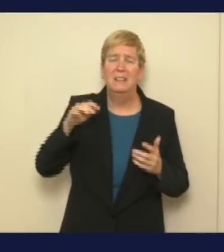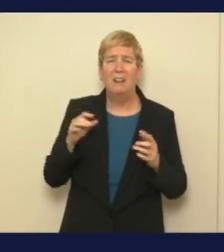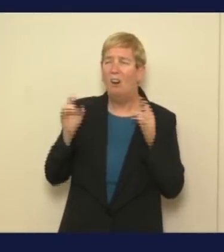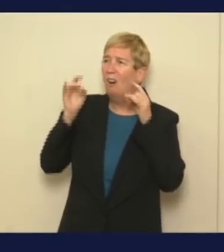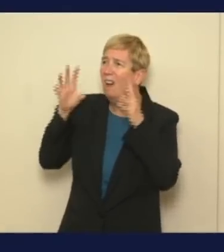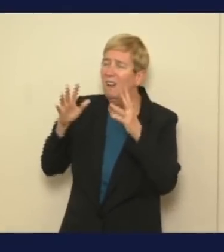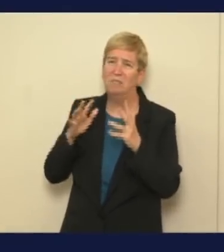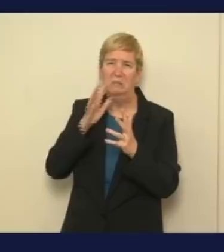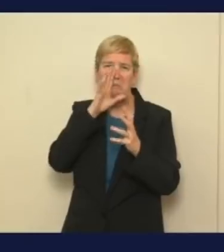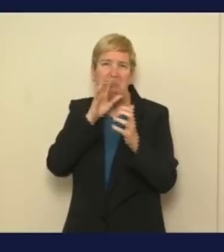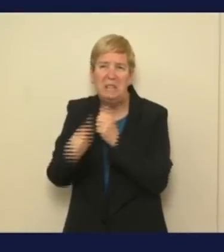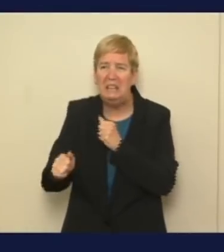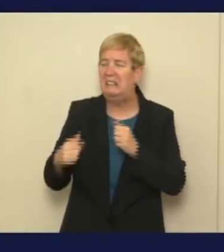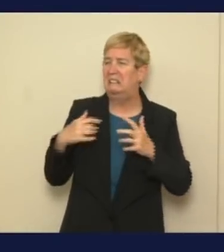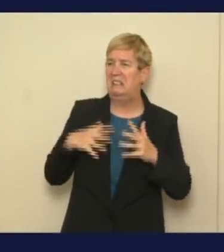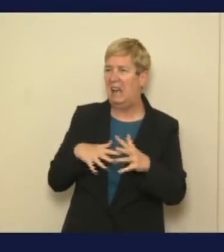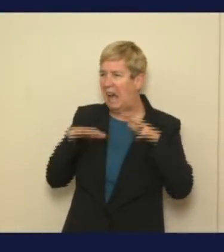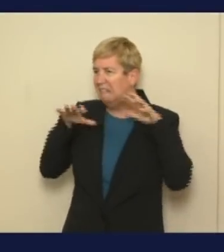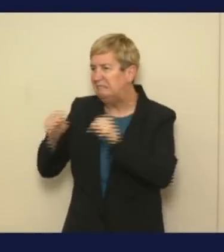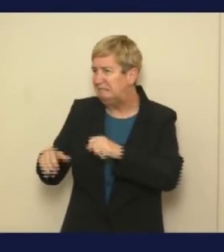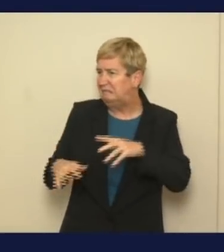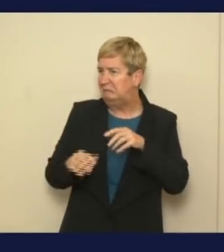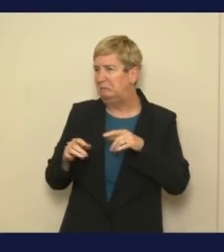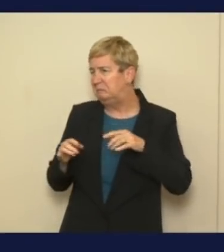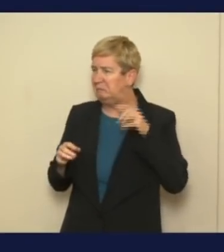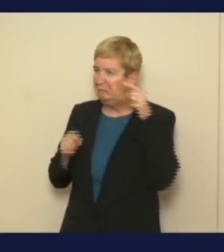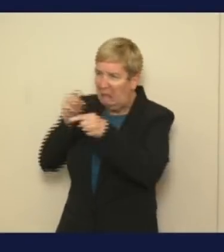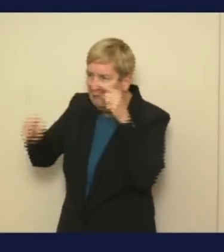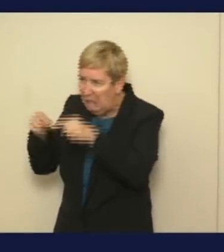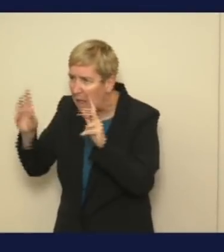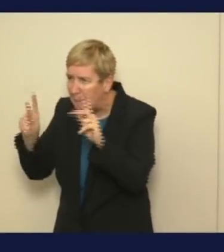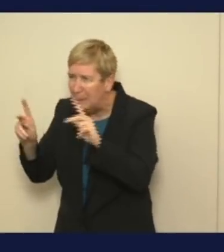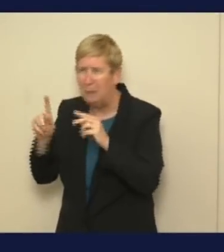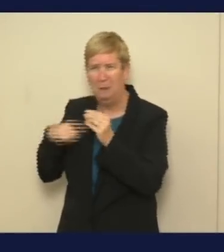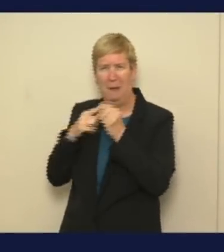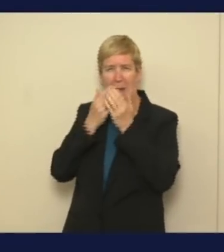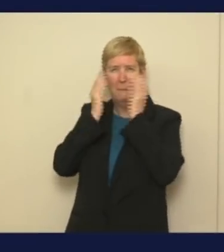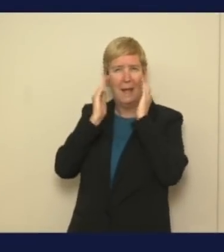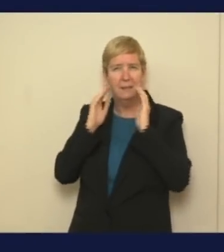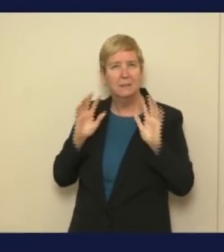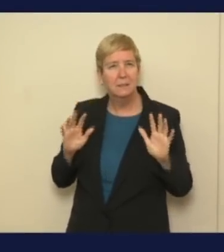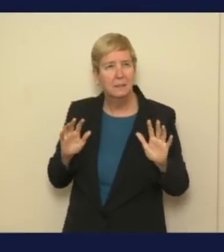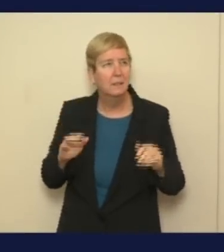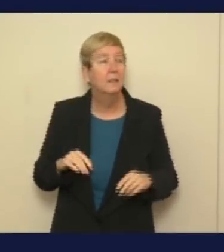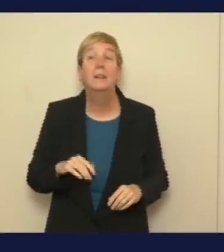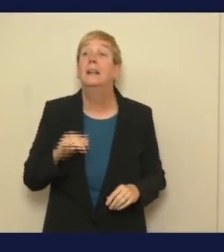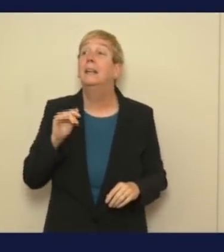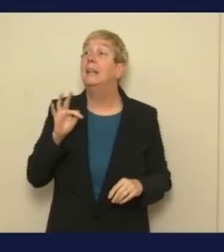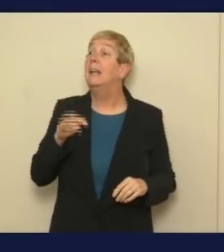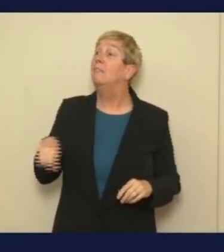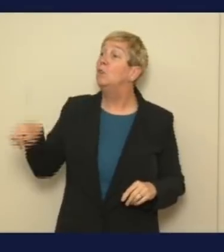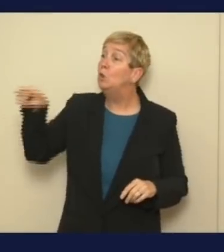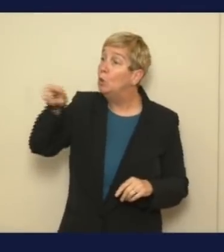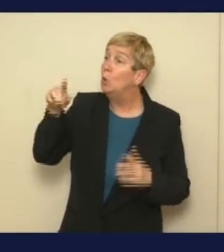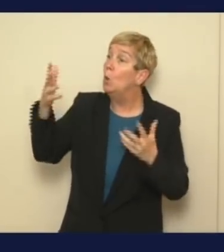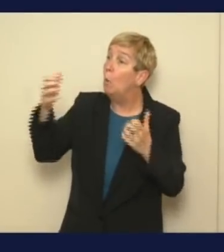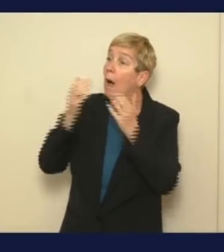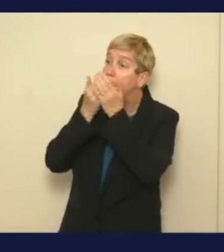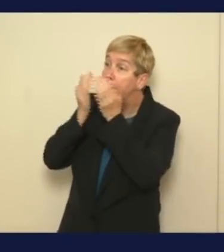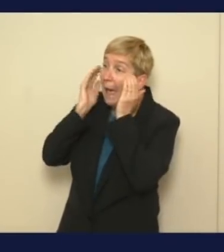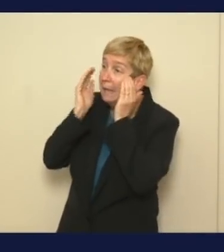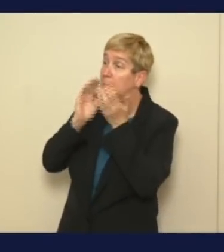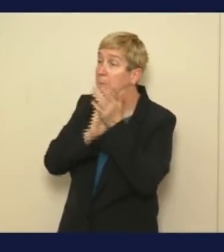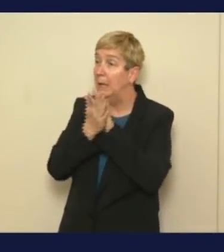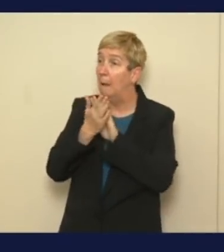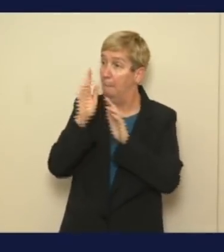better than attacking someone about wearing a mask. If you want a mask to be a political statement, write your political